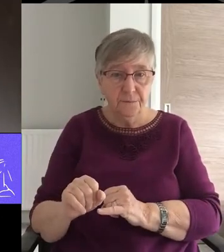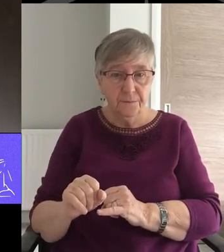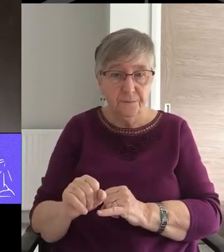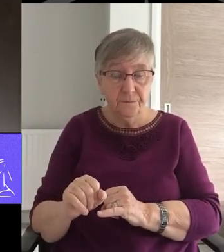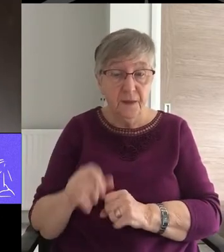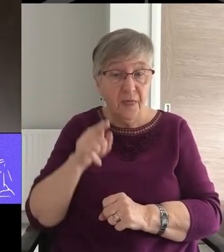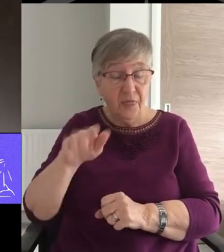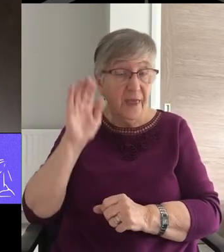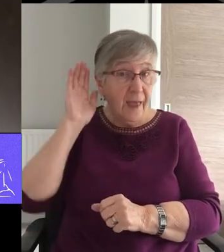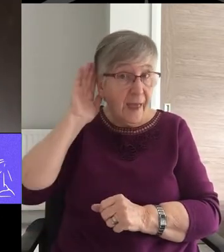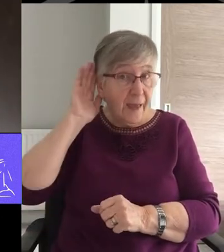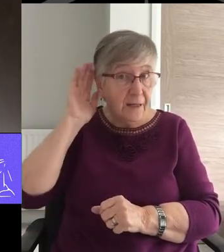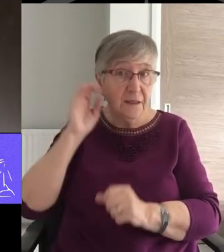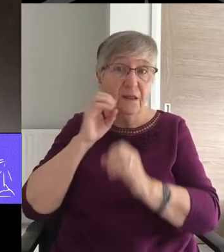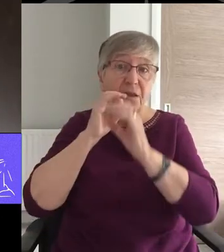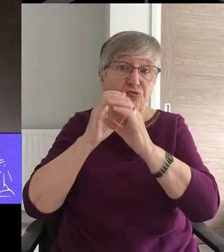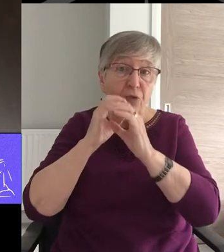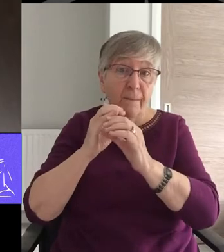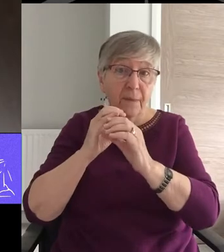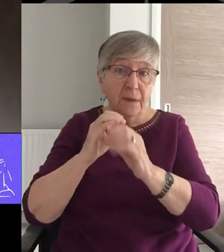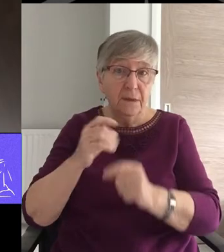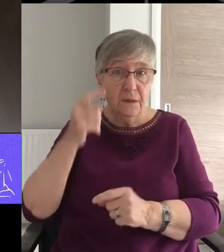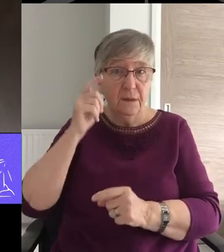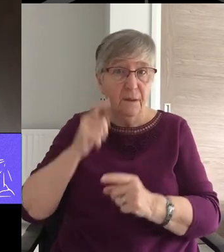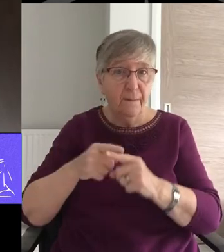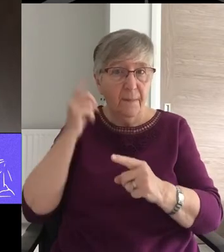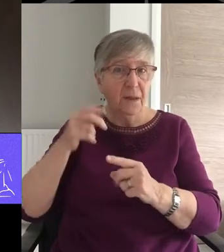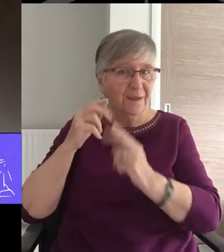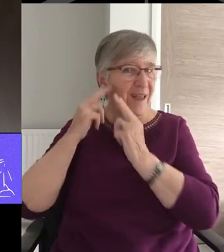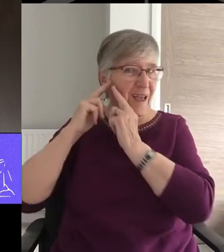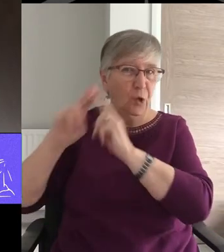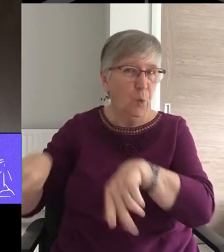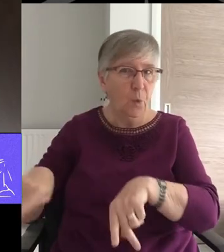Since they heard the sound of the trumpet but did not heed the